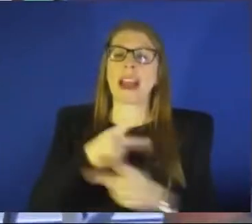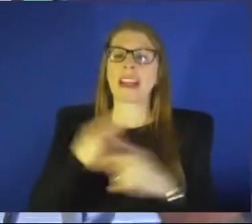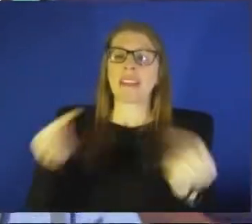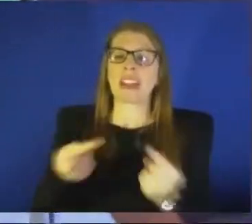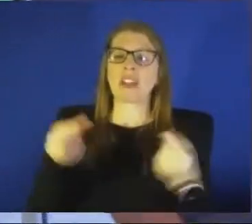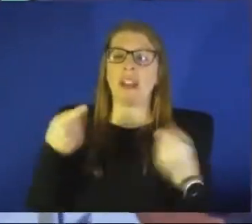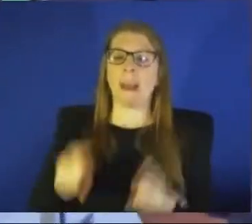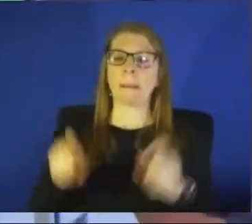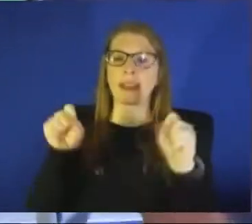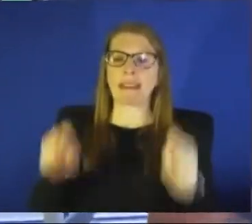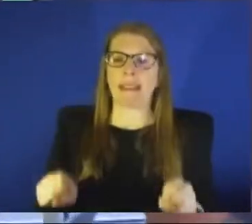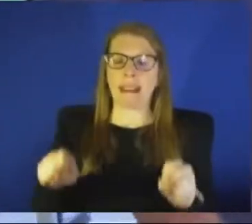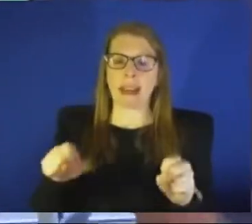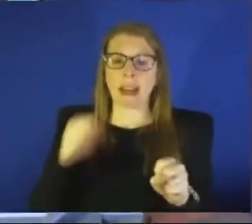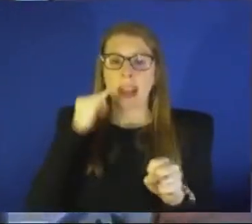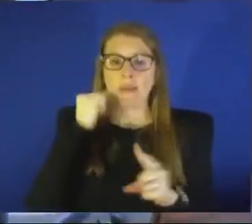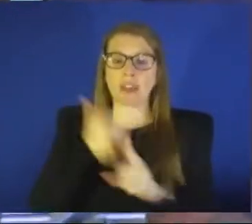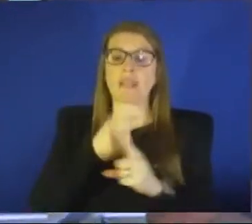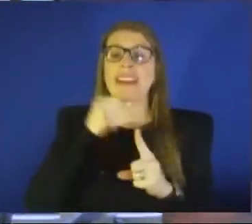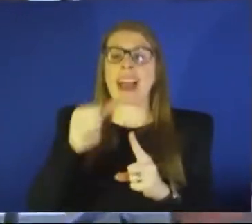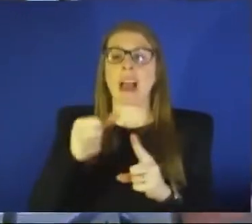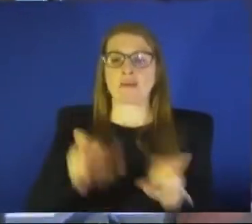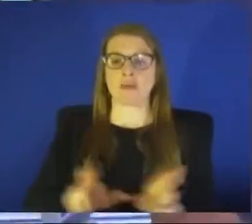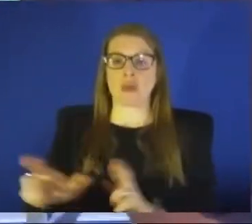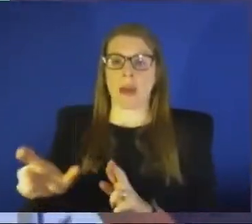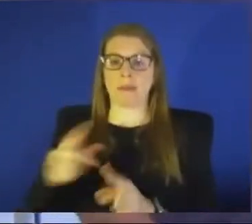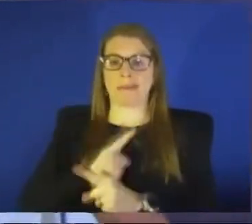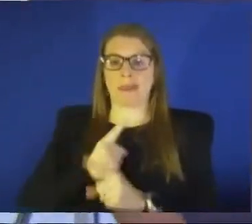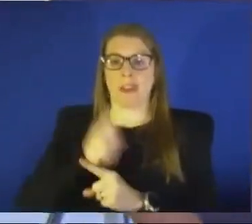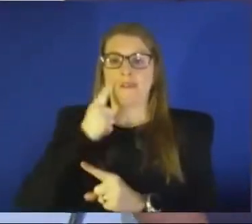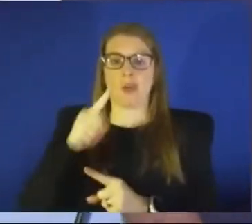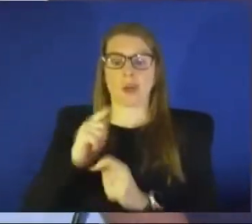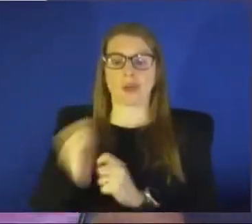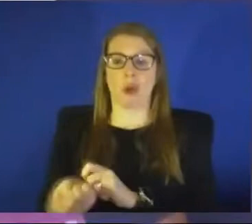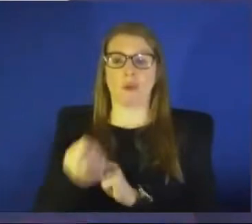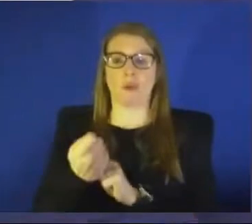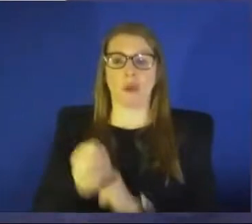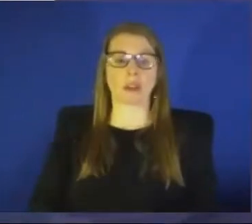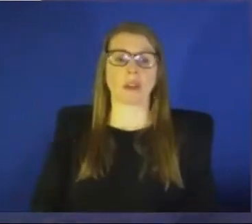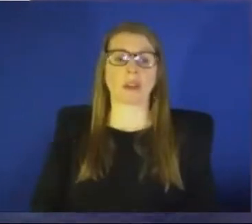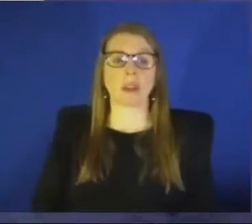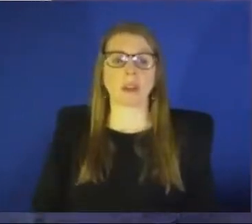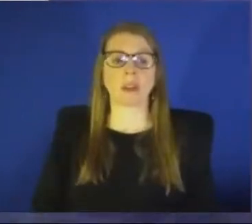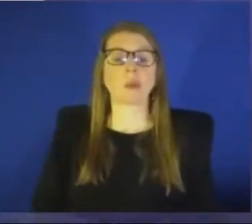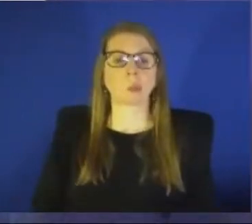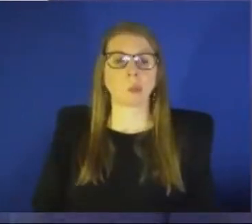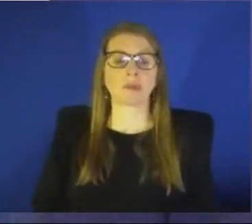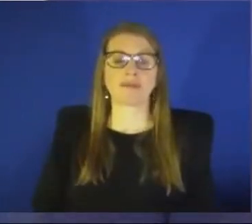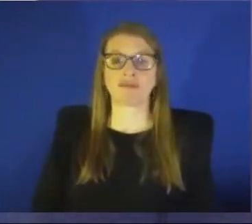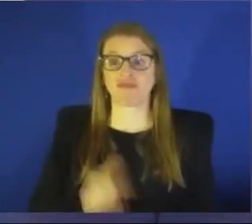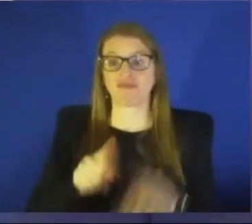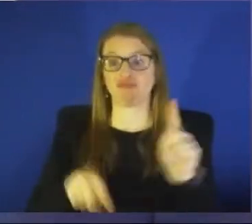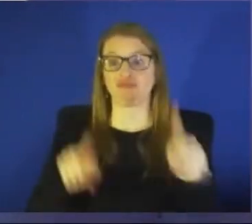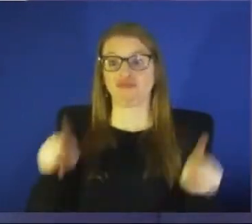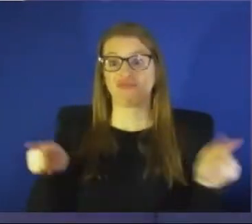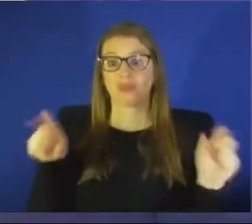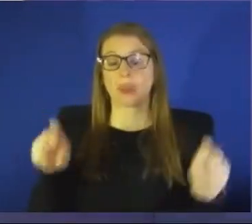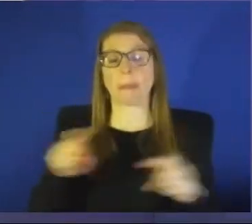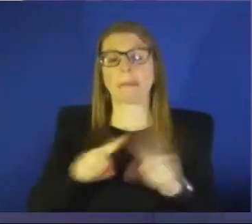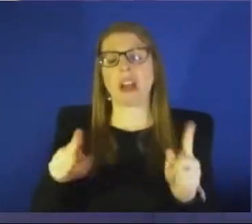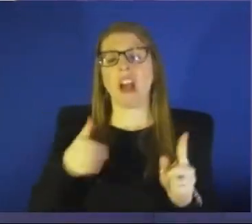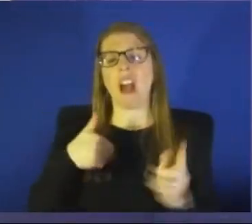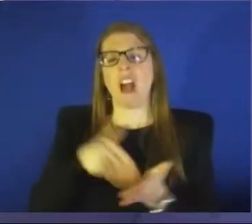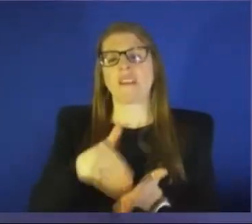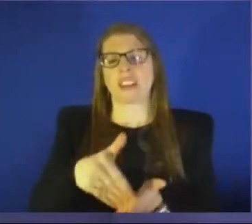not prepped and ready properly for golf? Yeah, well, there's quite a gamut, but a lot of things that we see are